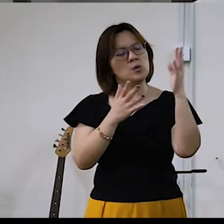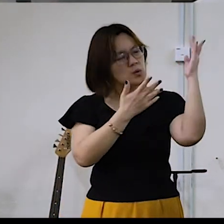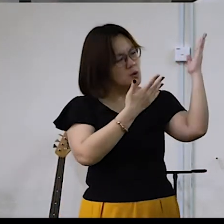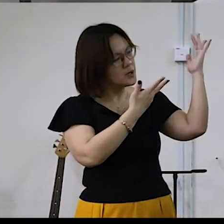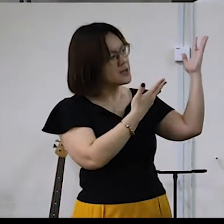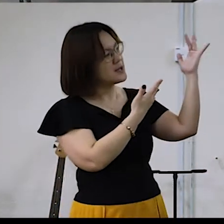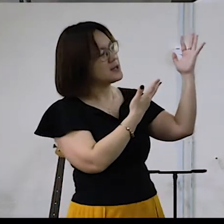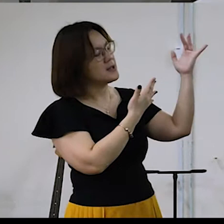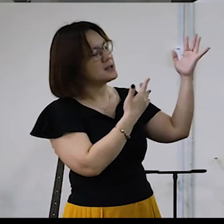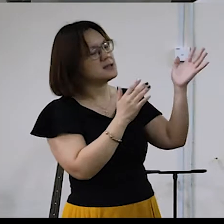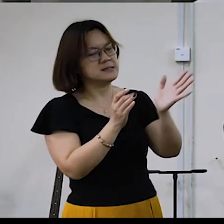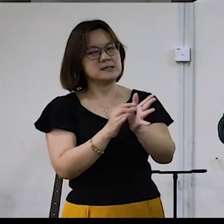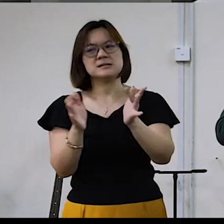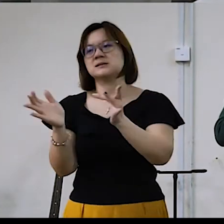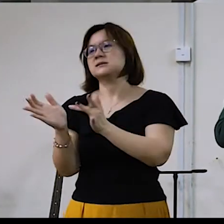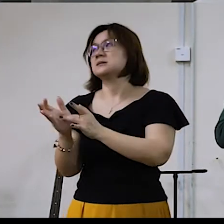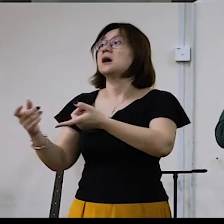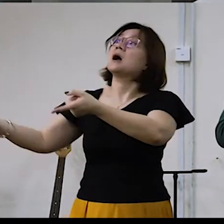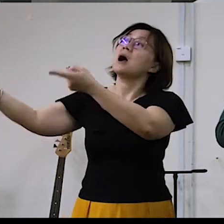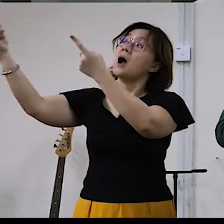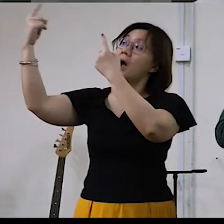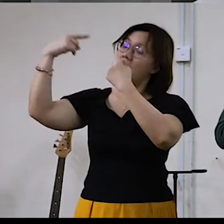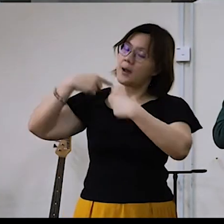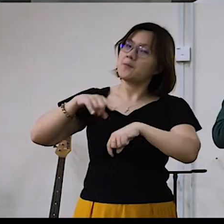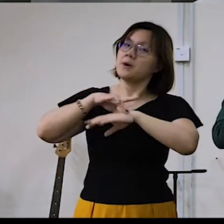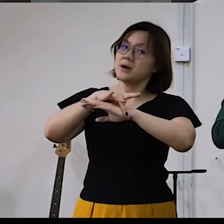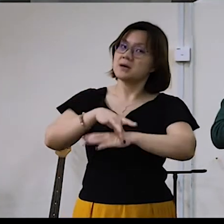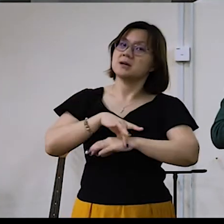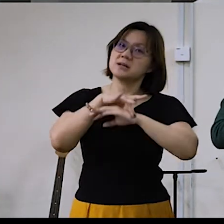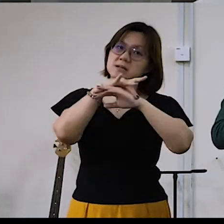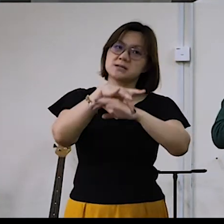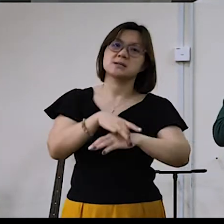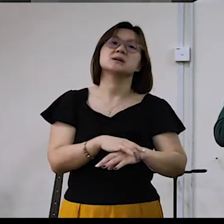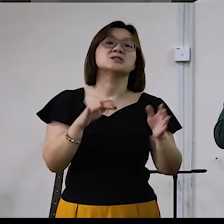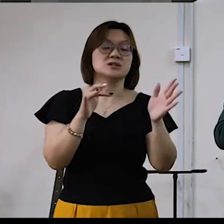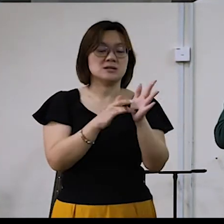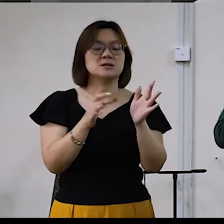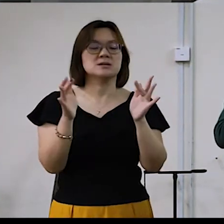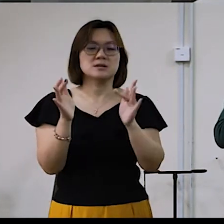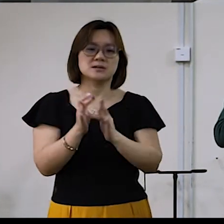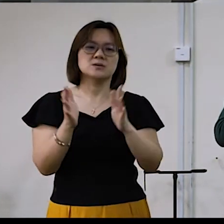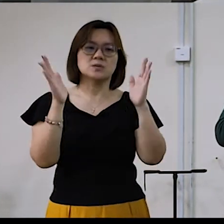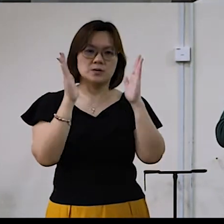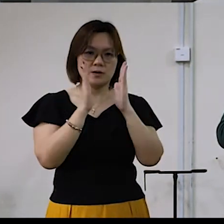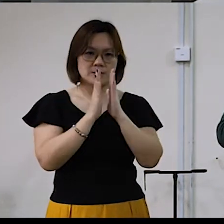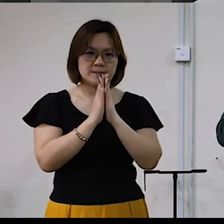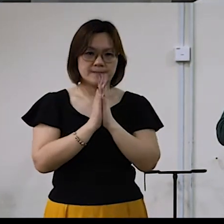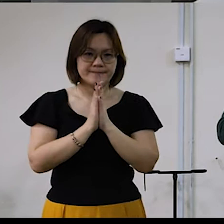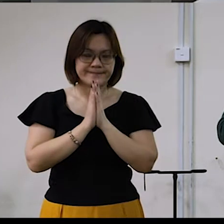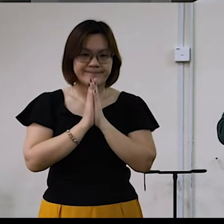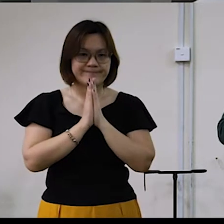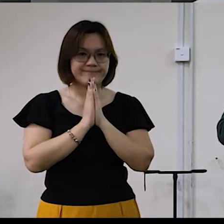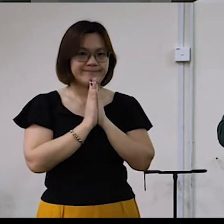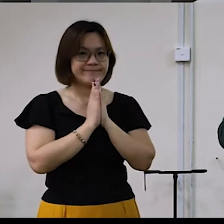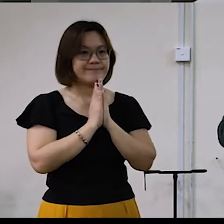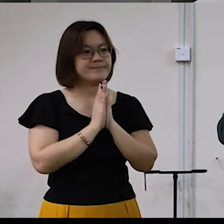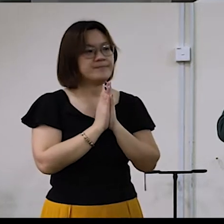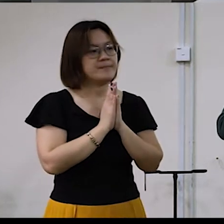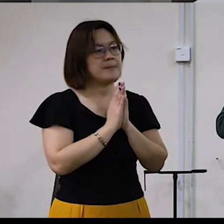He's going to come back. And I will pray the Father, and he will give